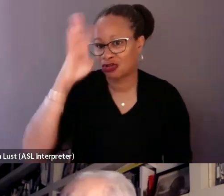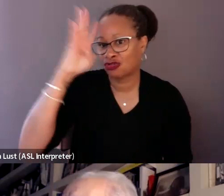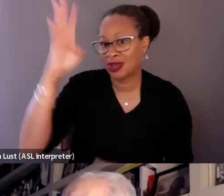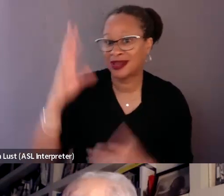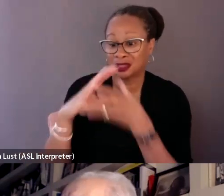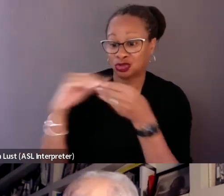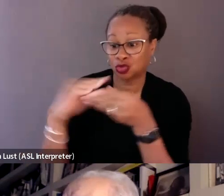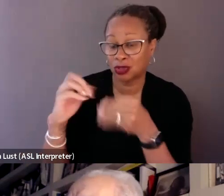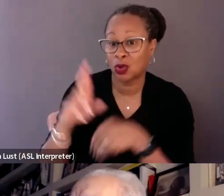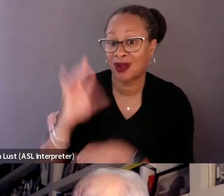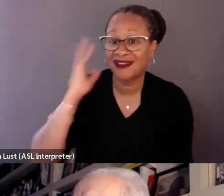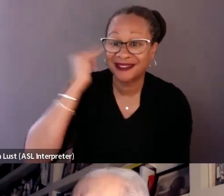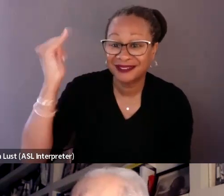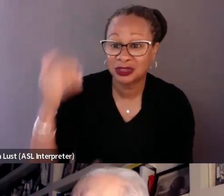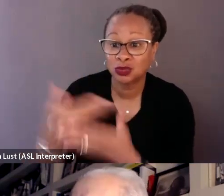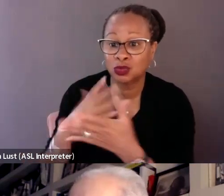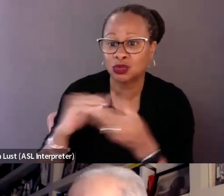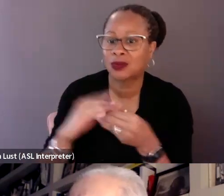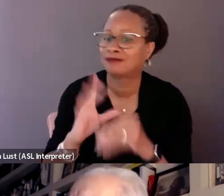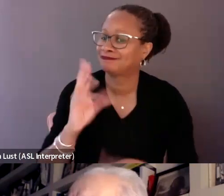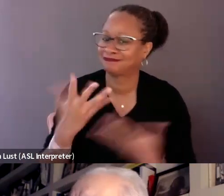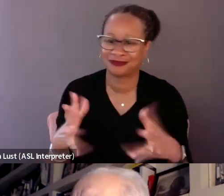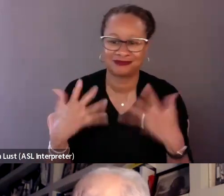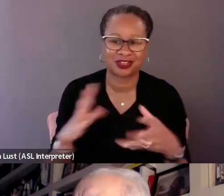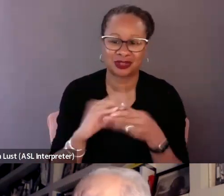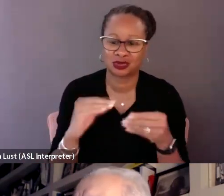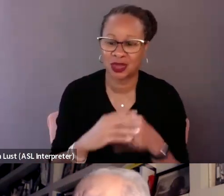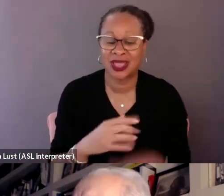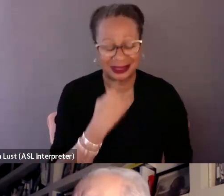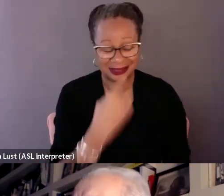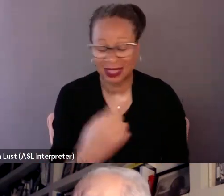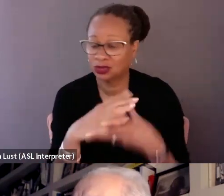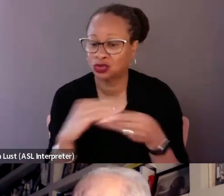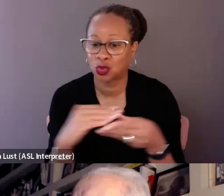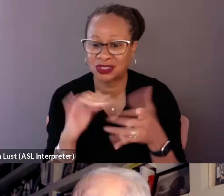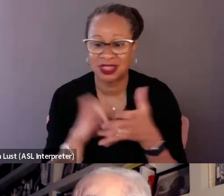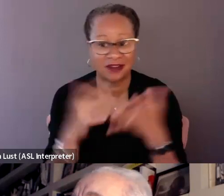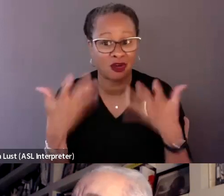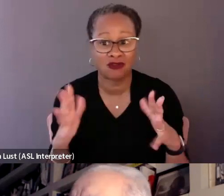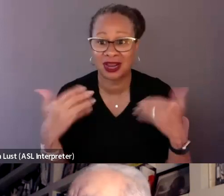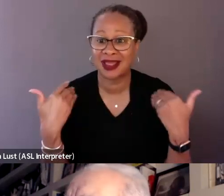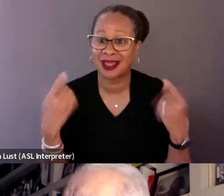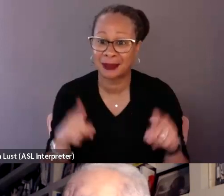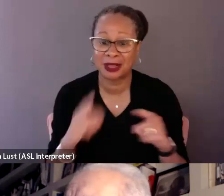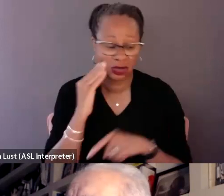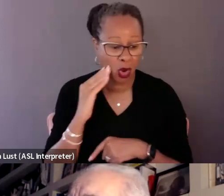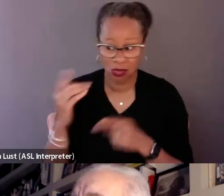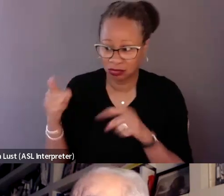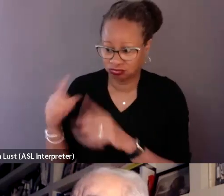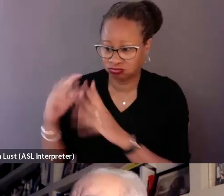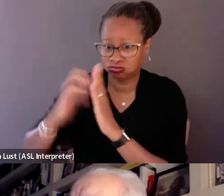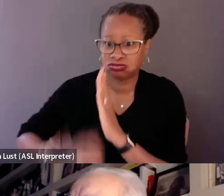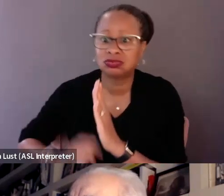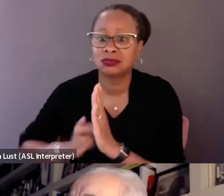story or inventing. No, he's telling stories that he knows firsthand, as is